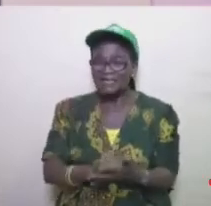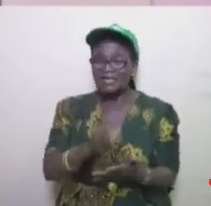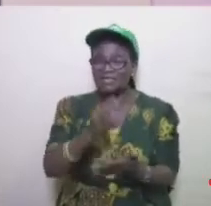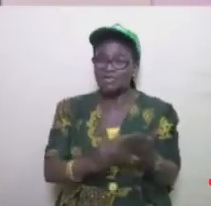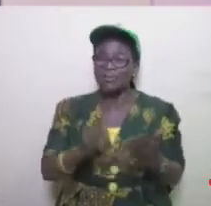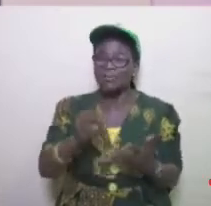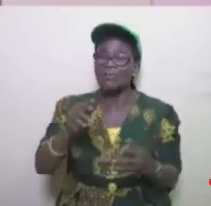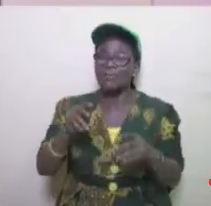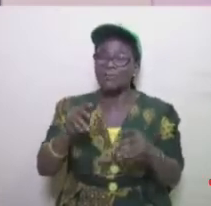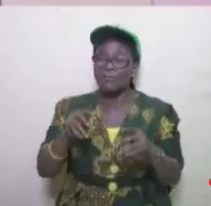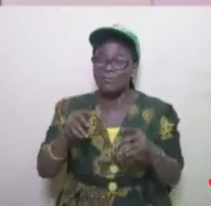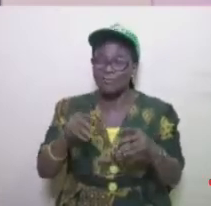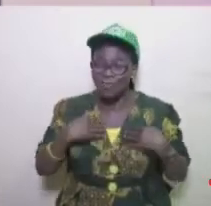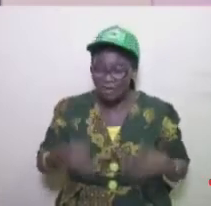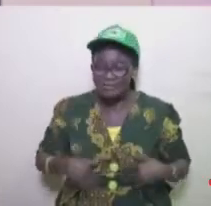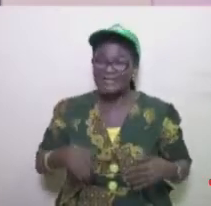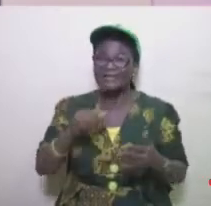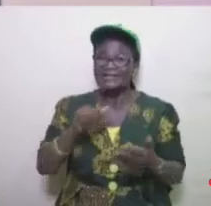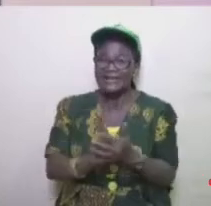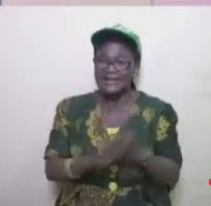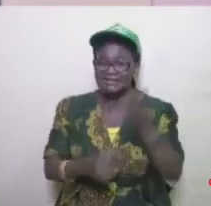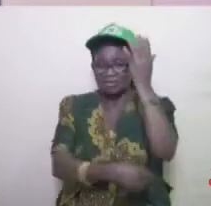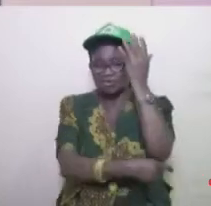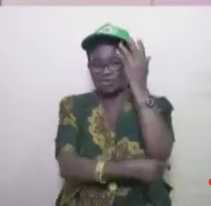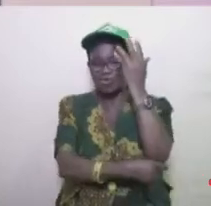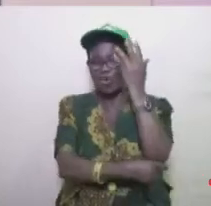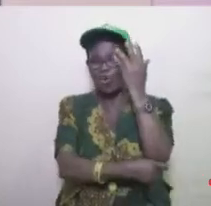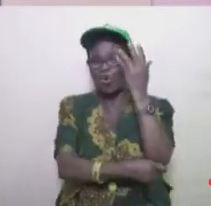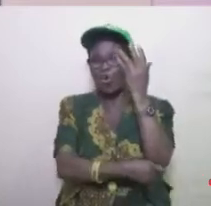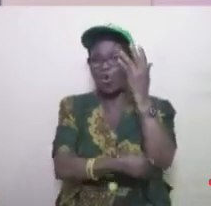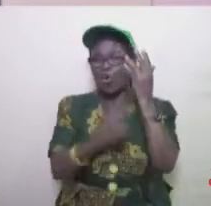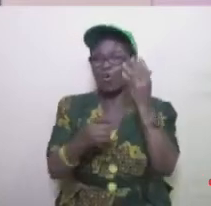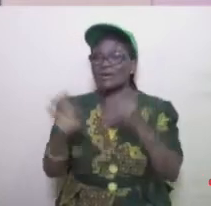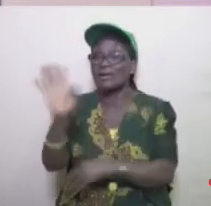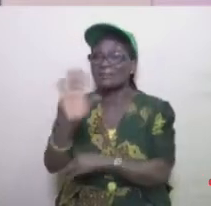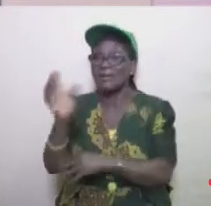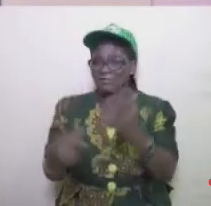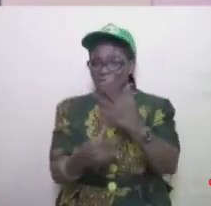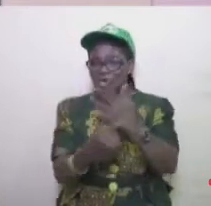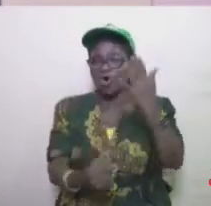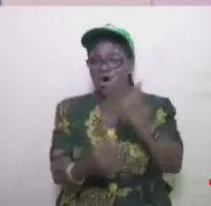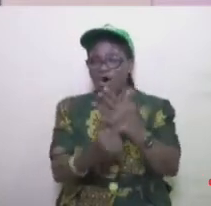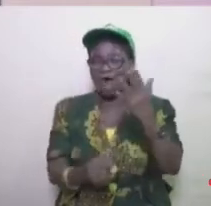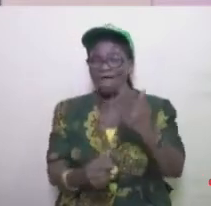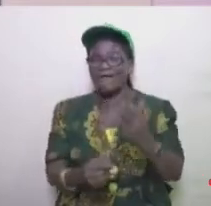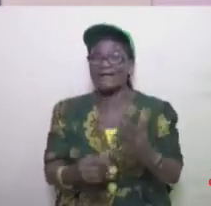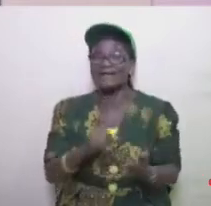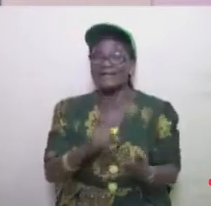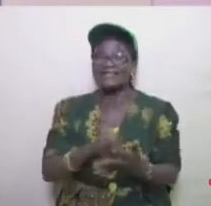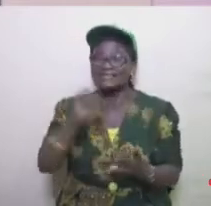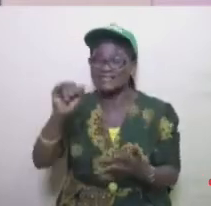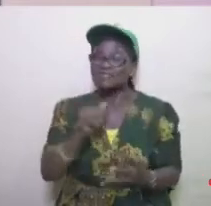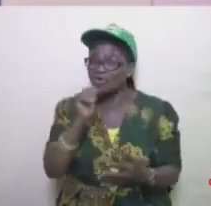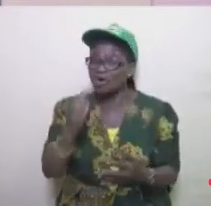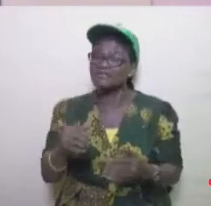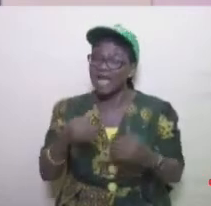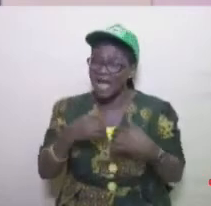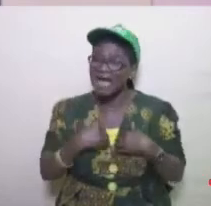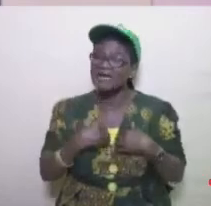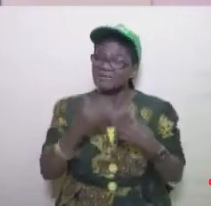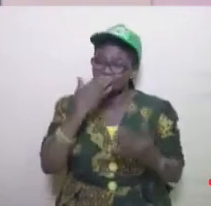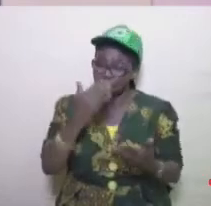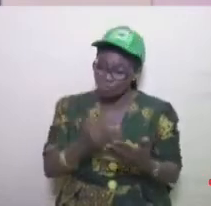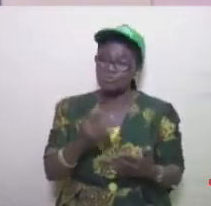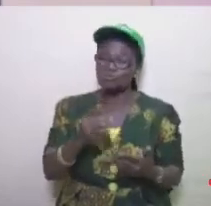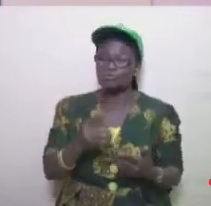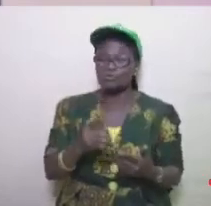roof, he is not as guilty as somebody who helped him to get it to the ground. So he